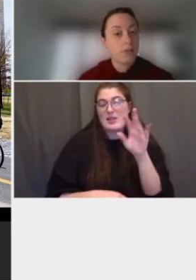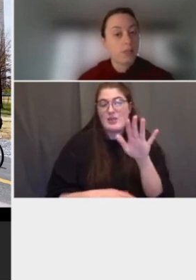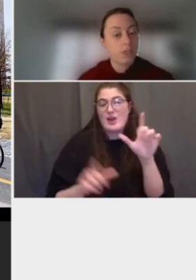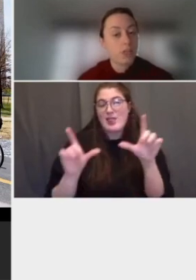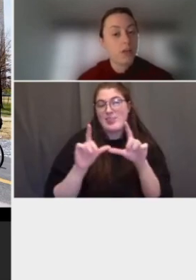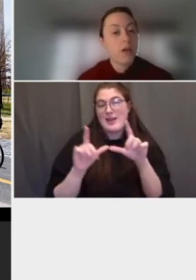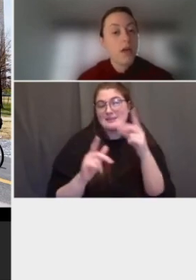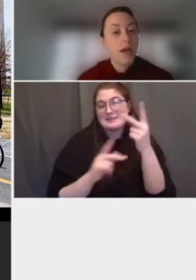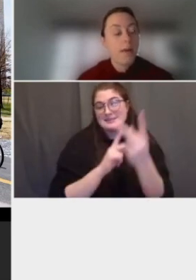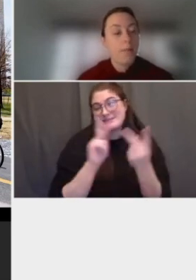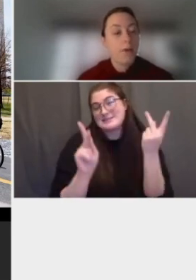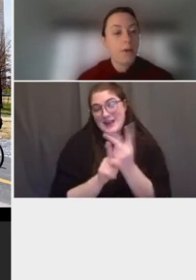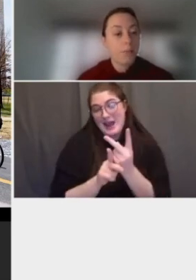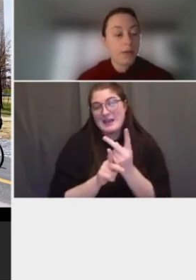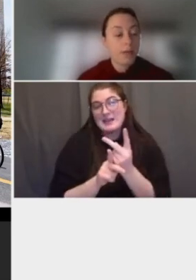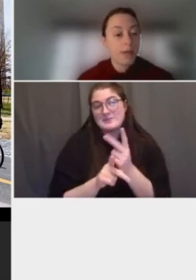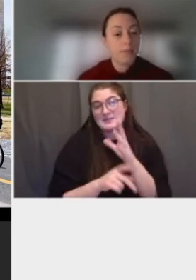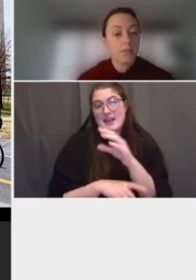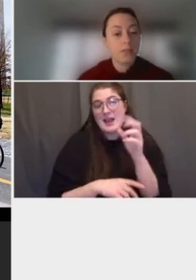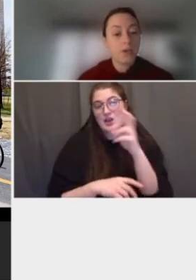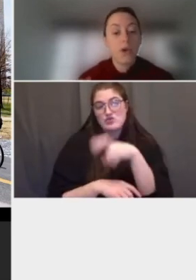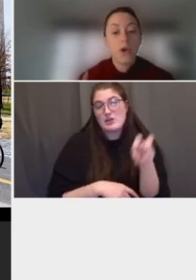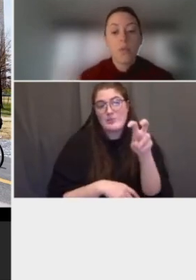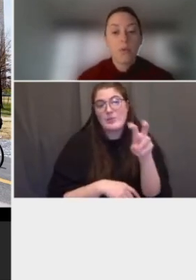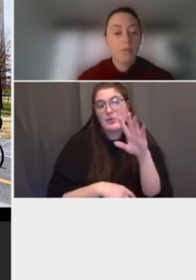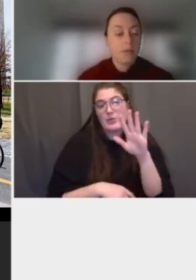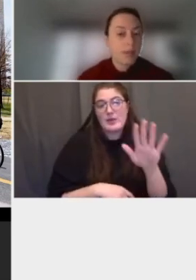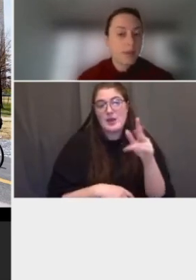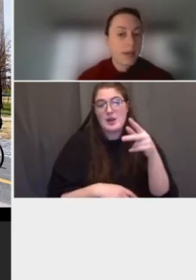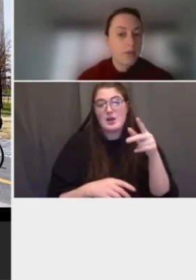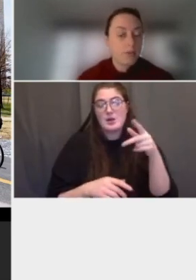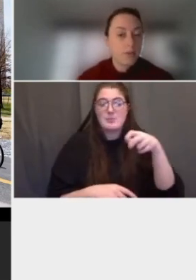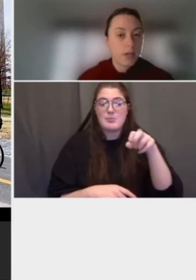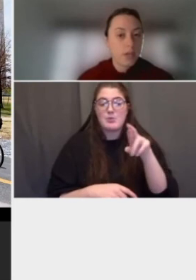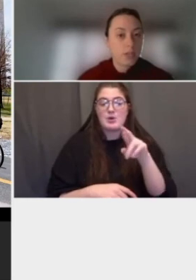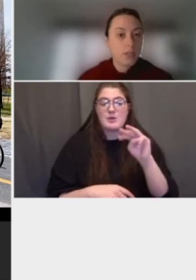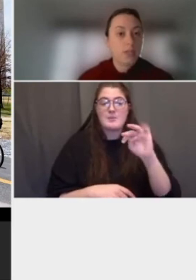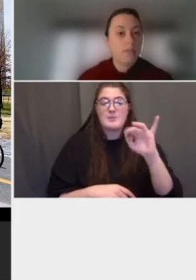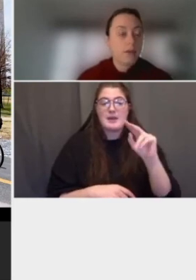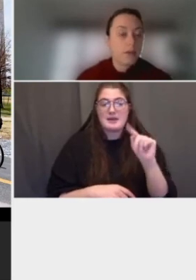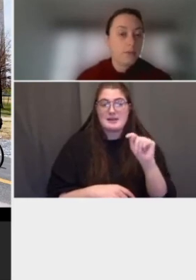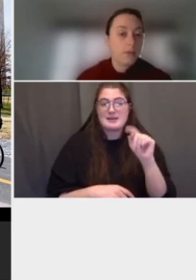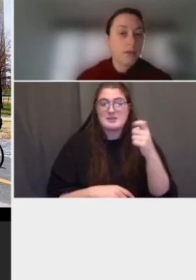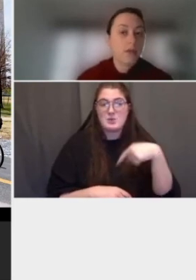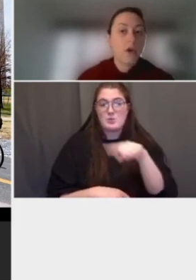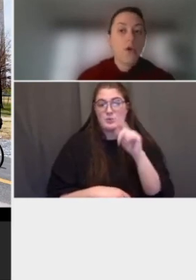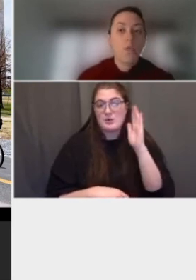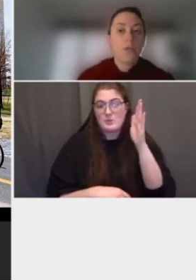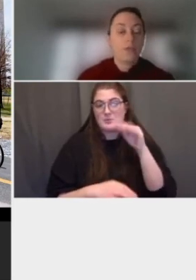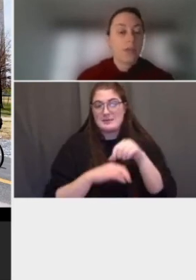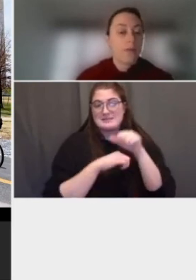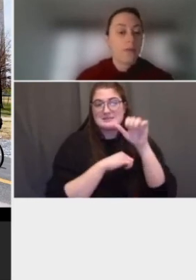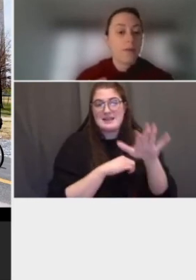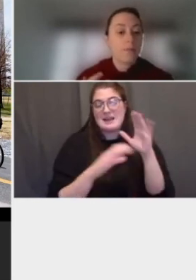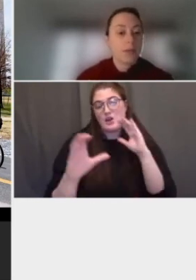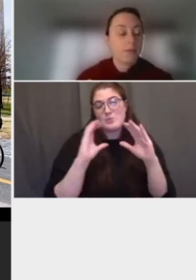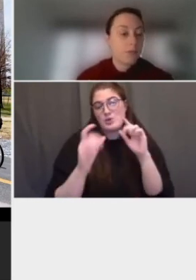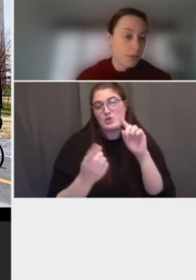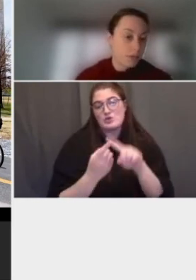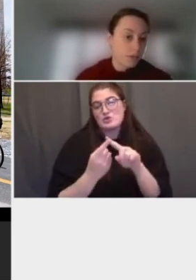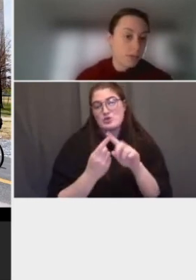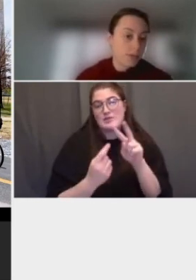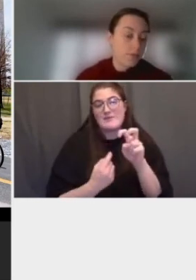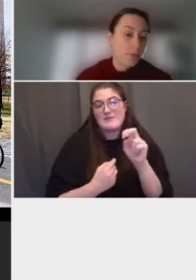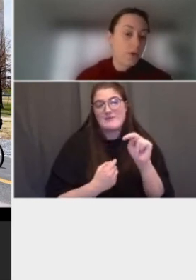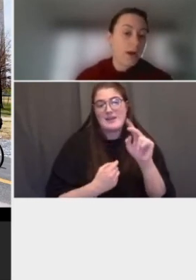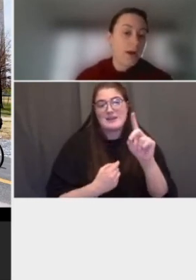types and transition their permitting types. And so we will be sending out communications to the vending community with some tips